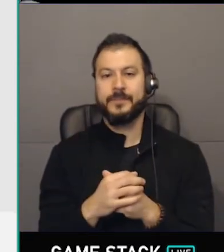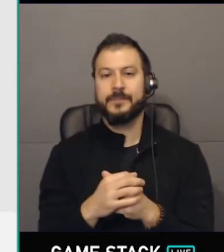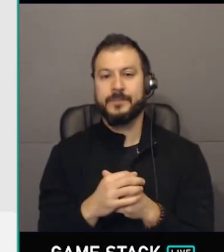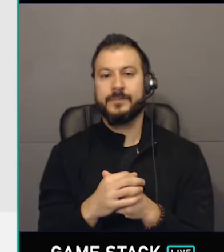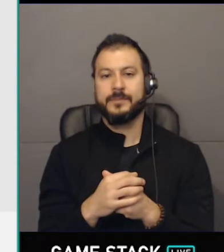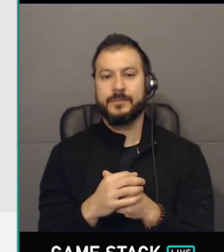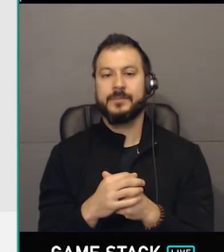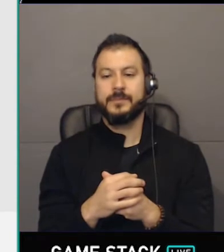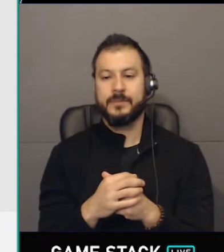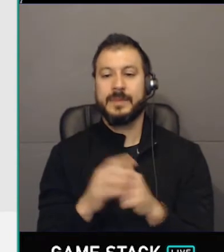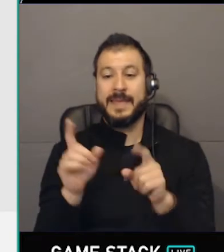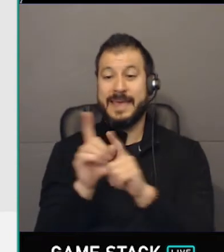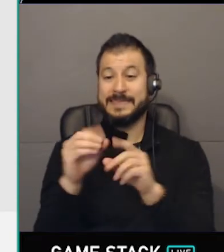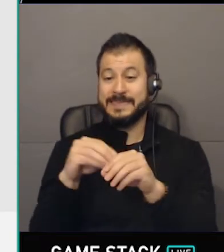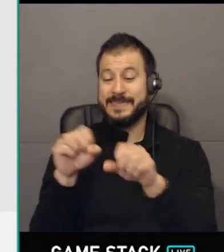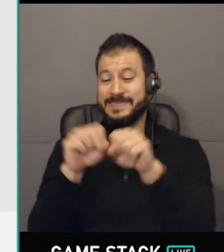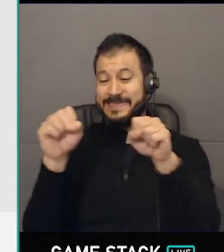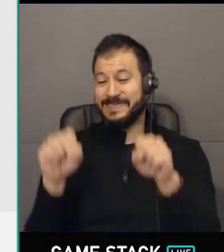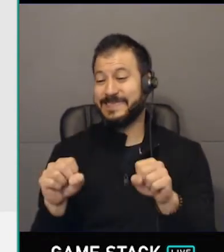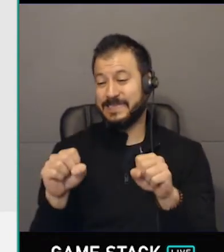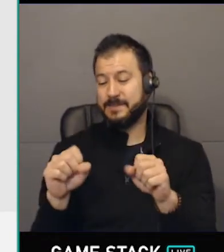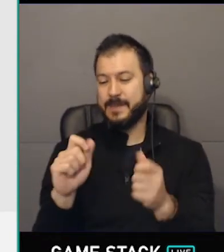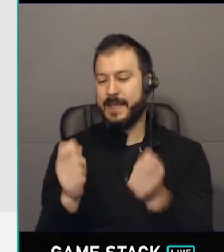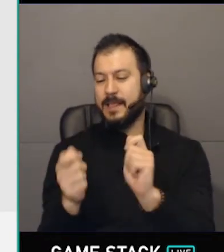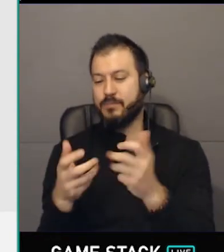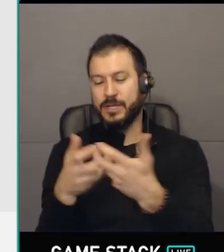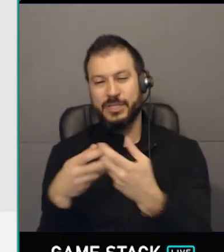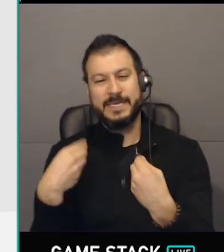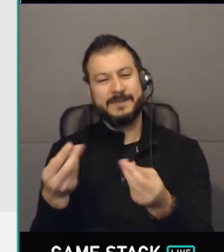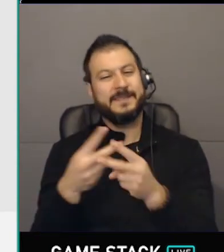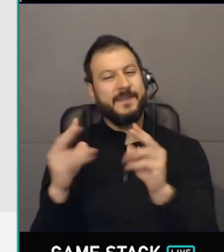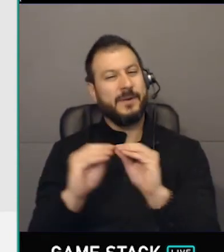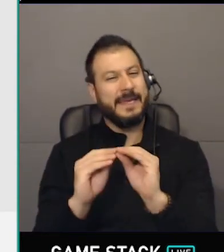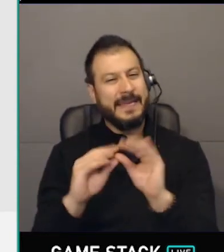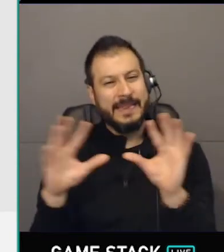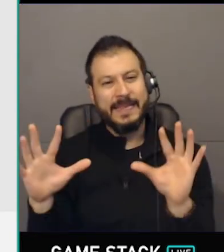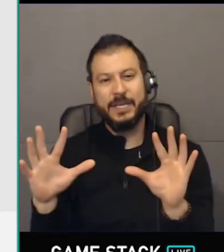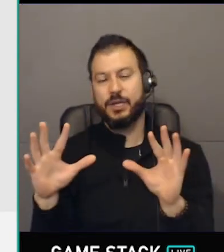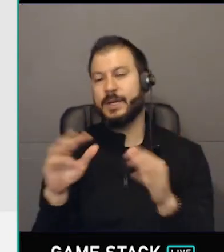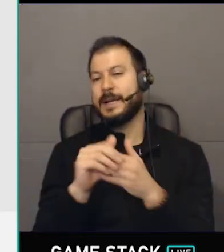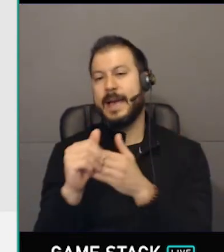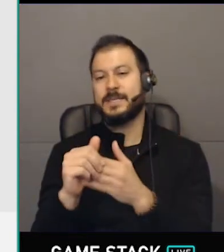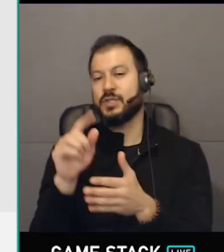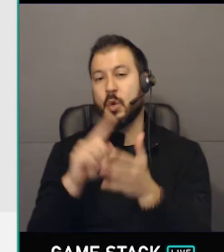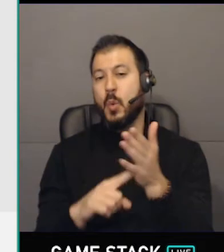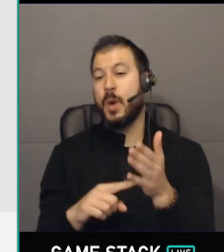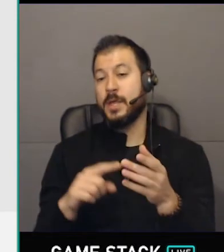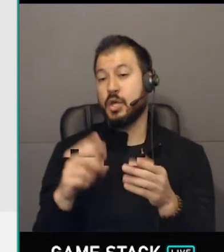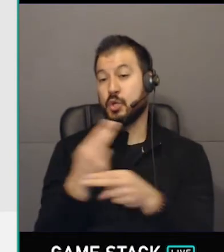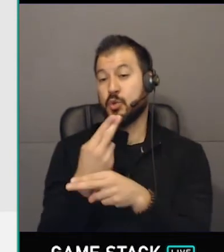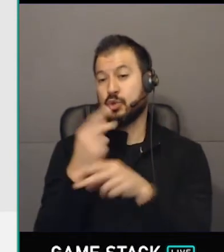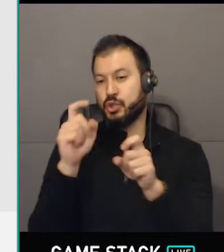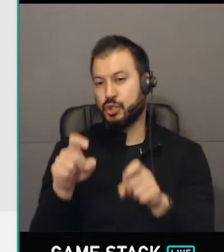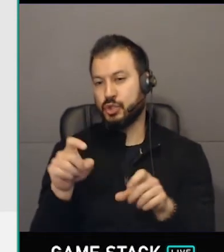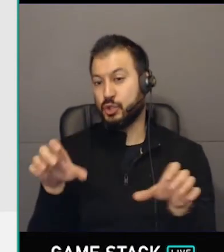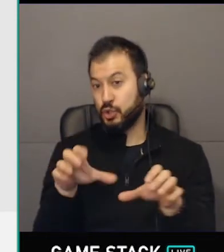As in the system calibration example, it gives very clear and prescriptive guidance for what users should do and look for.